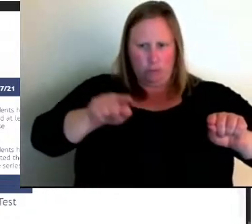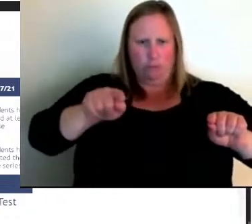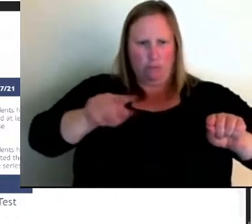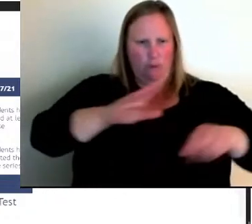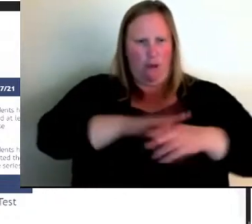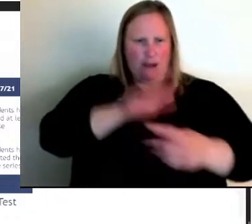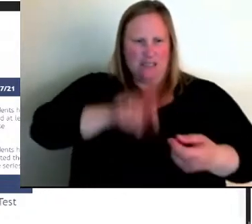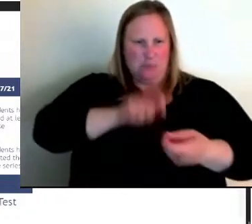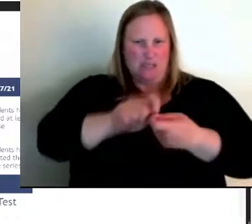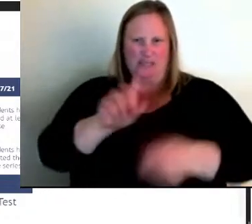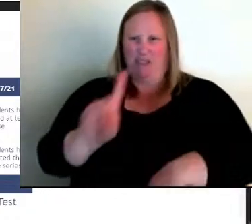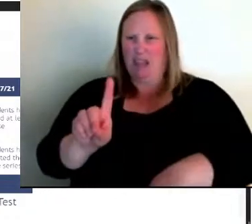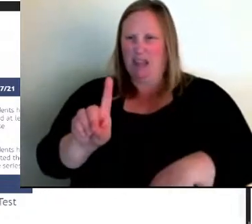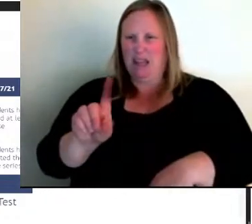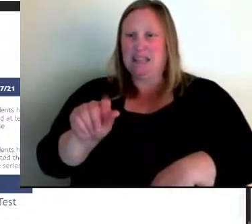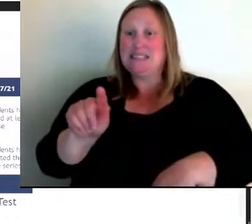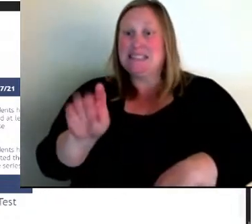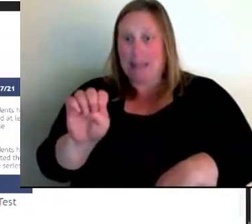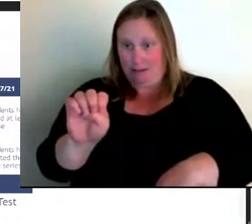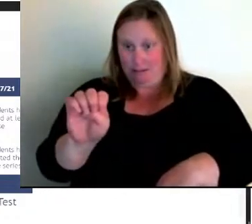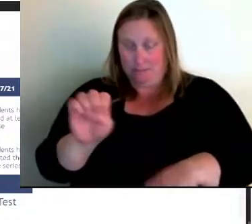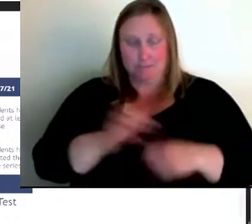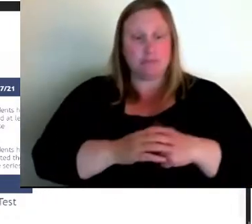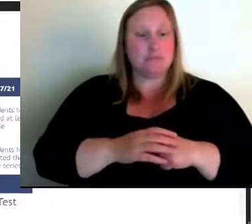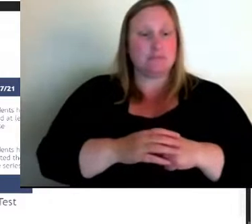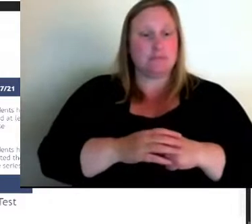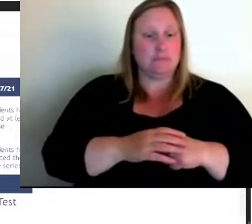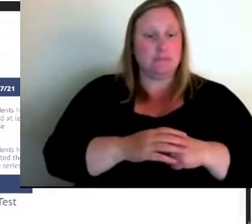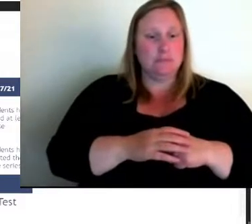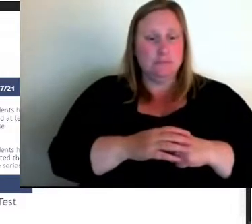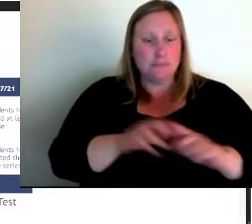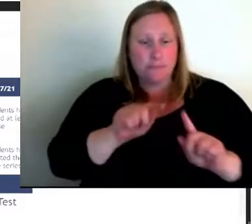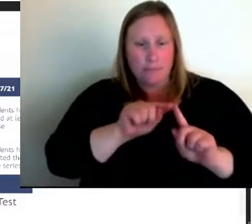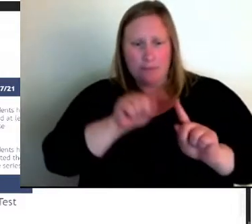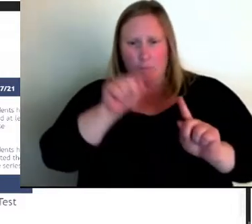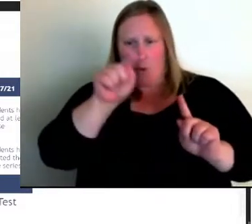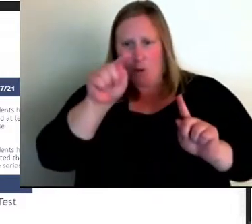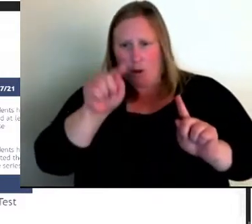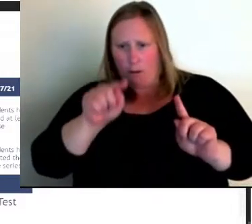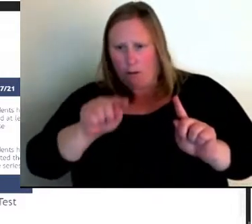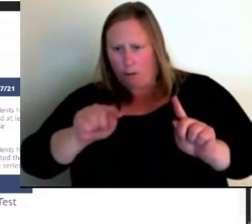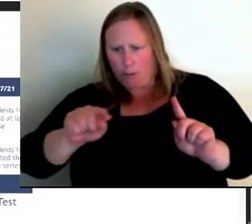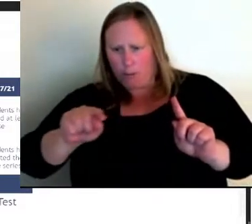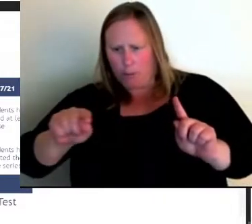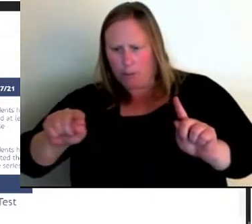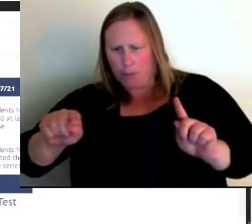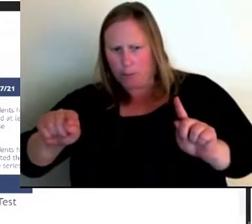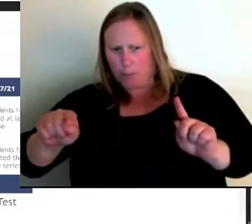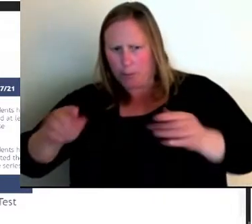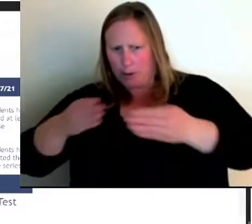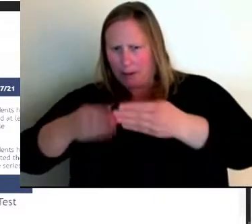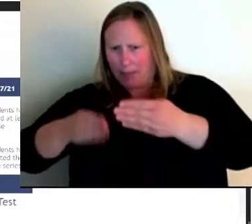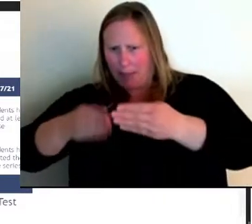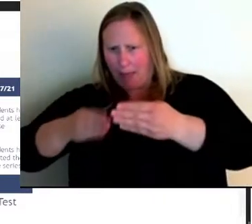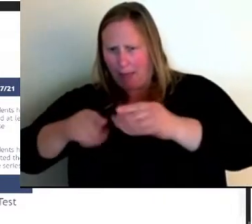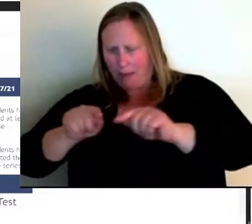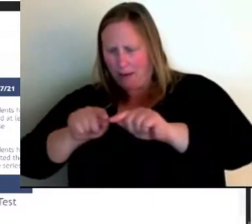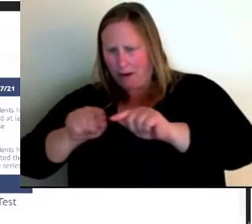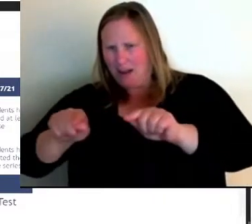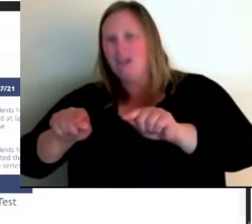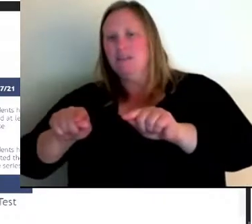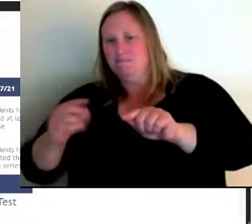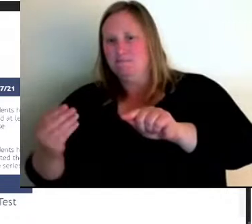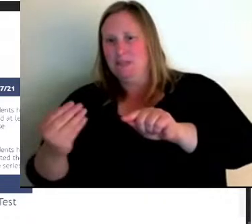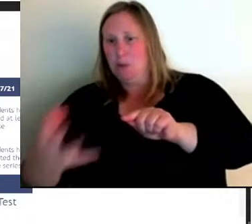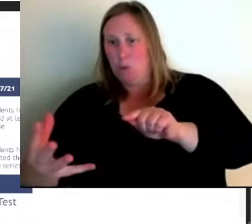particular date. And you'll notice then as you get out sort of on the tail of the curve here, we do have the asterisk letting you know